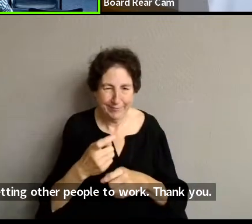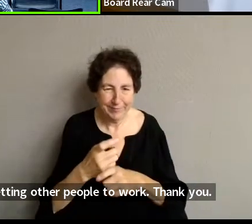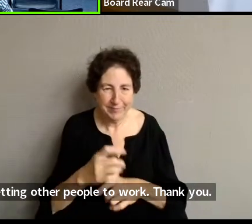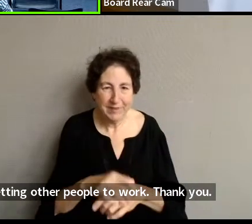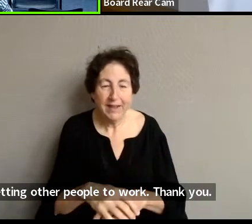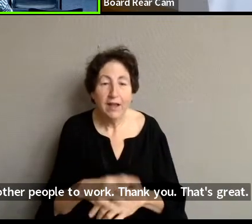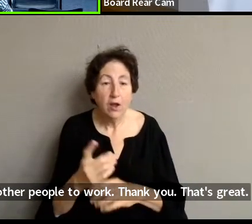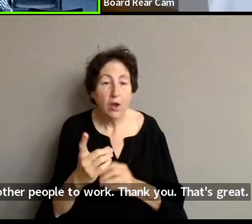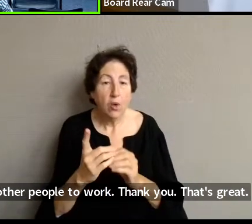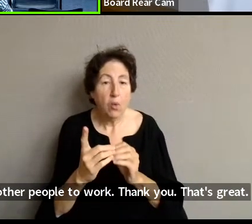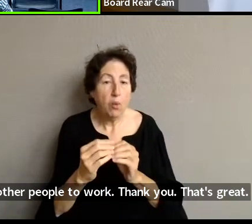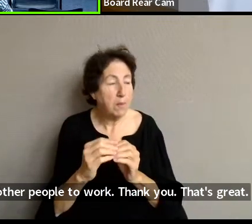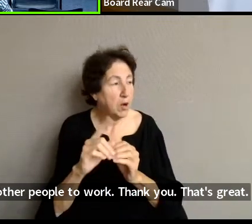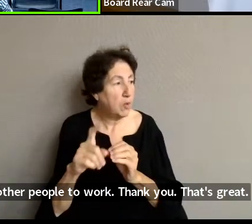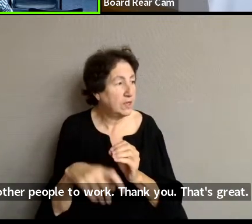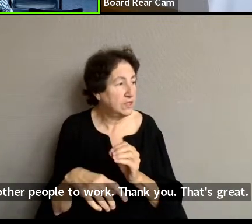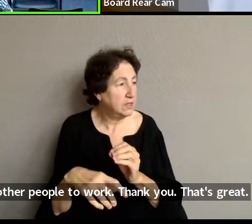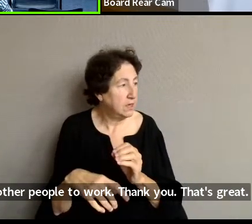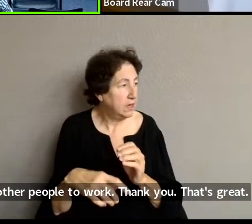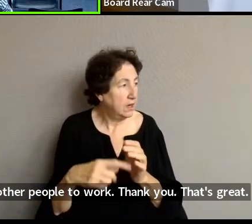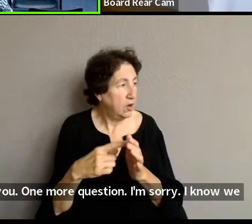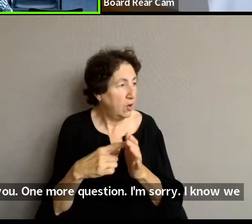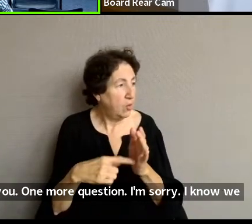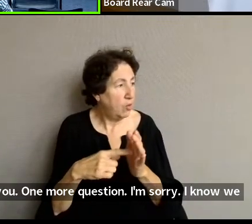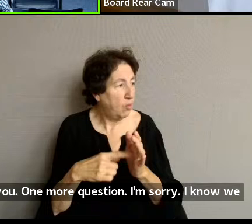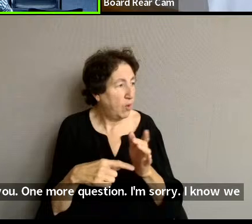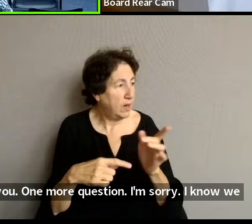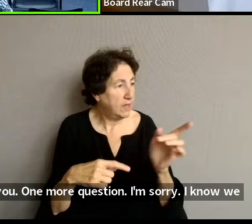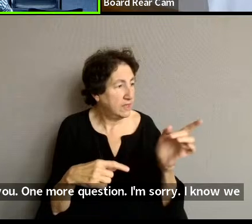typically ask our public speakers questions, but what is a bubble wall?